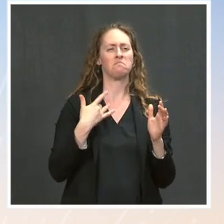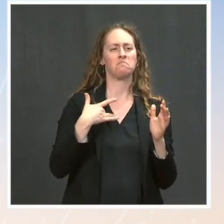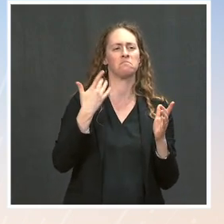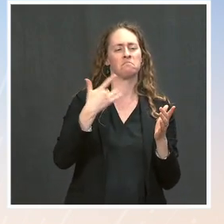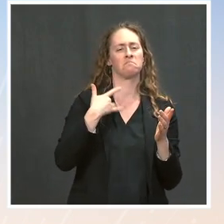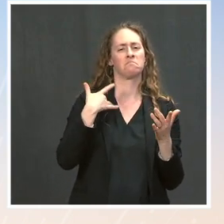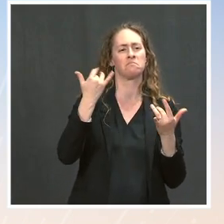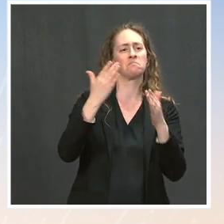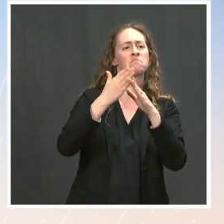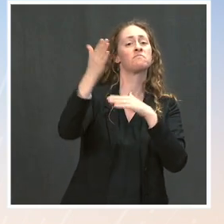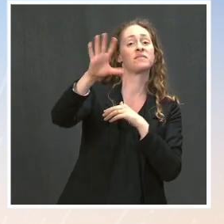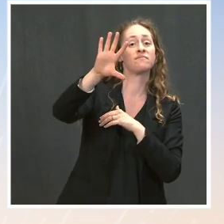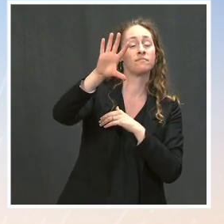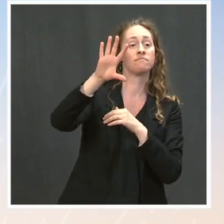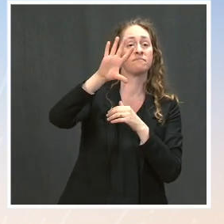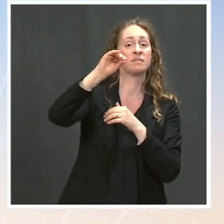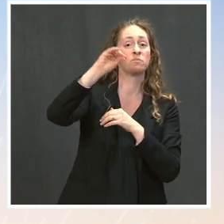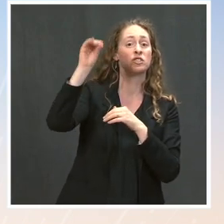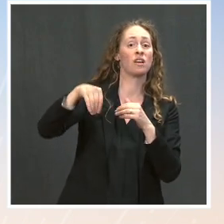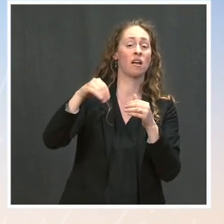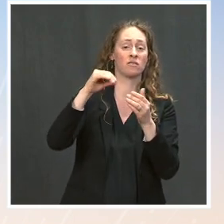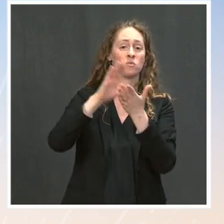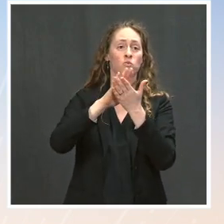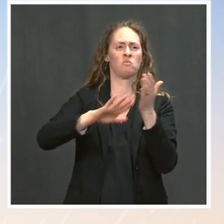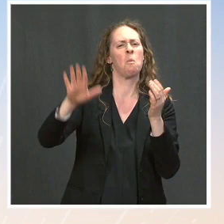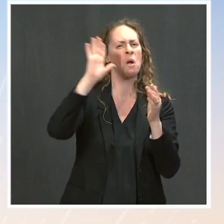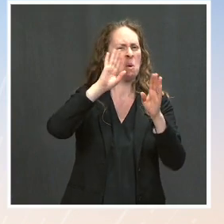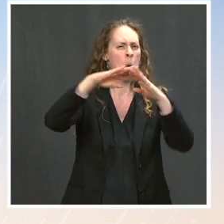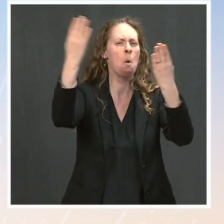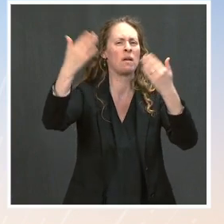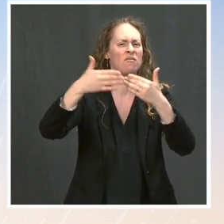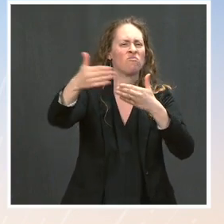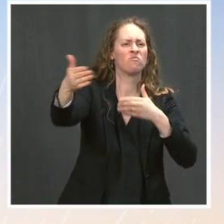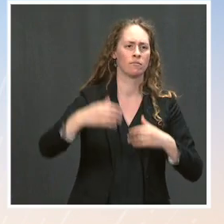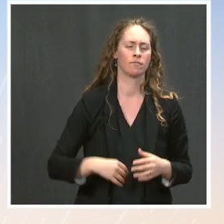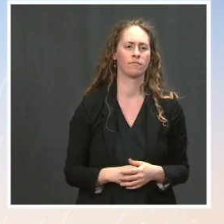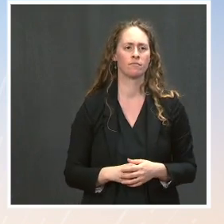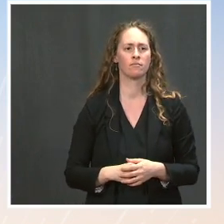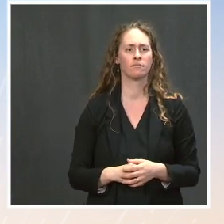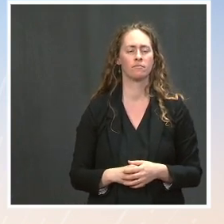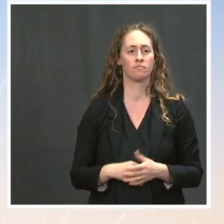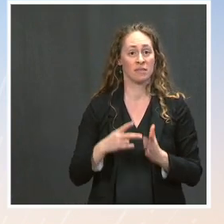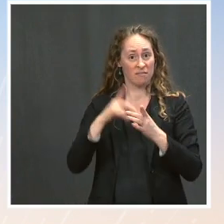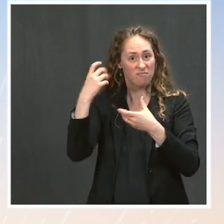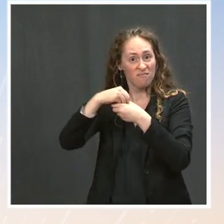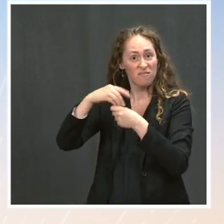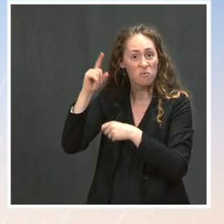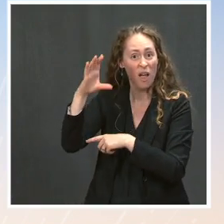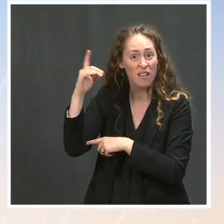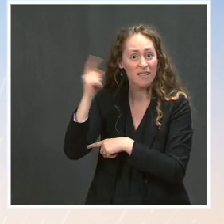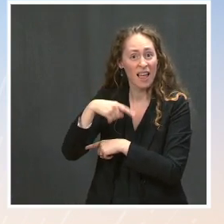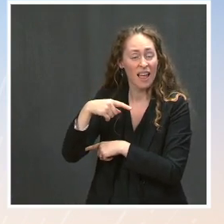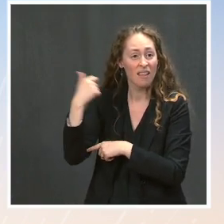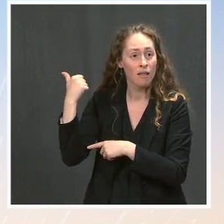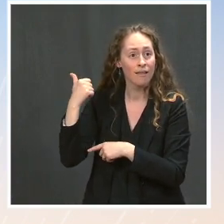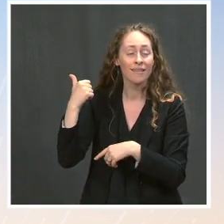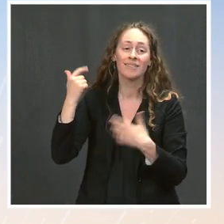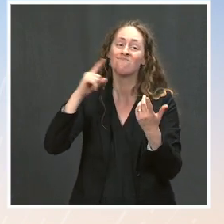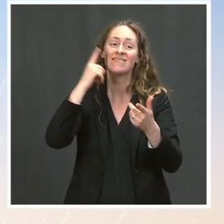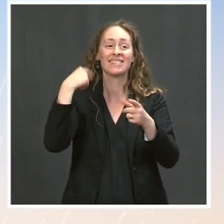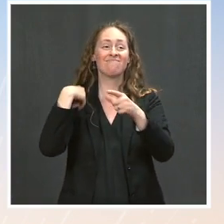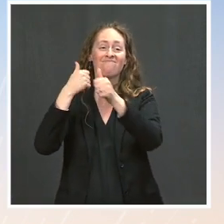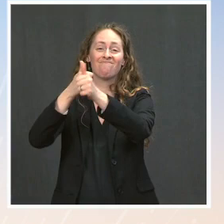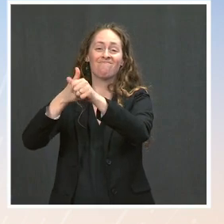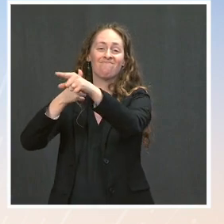a week. New data before day 100 this week. Well, the data is done by the Department of Education, so we can't really change the data